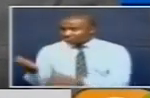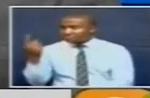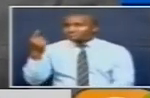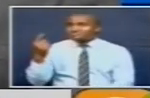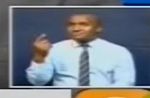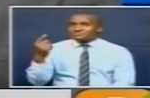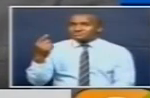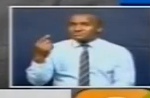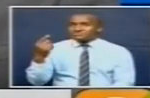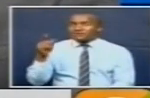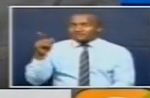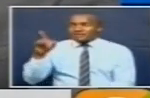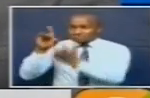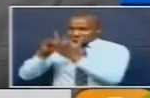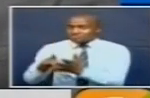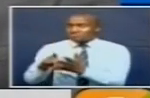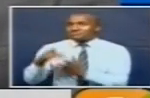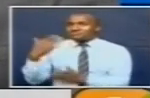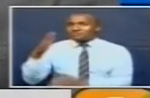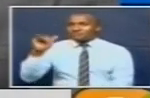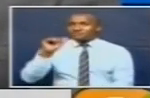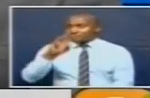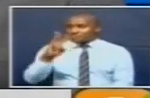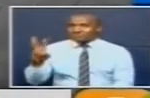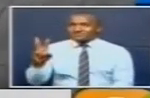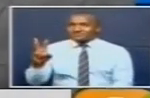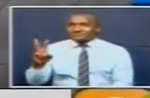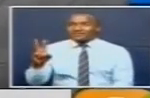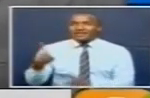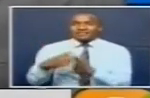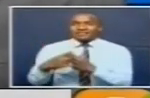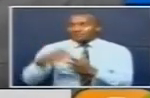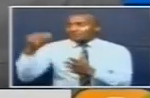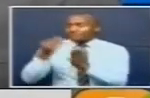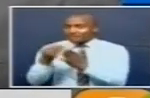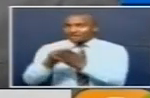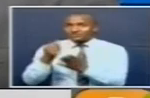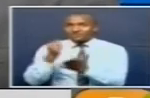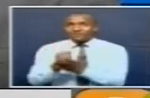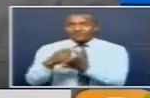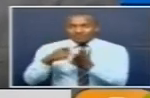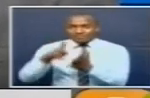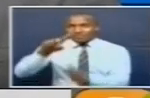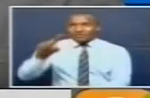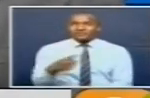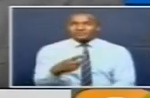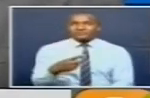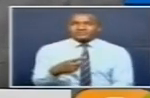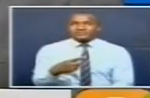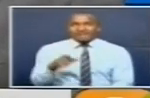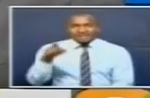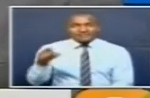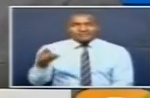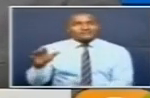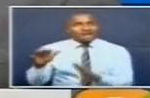We believe they downloaded the document from the website and went to our finance office and paid 1,000 shillings. And that's how it